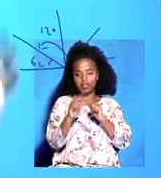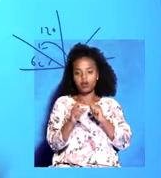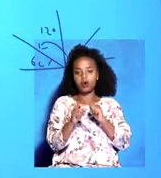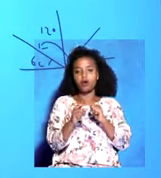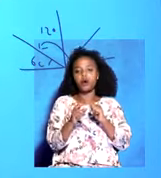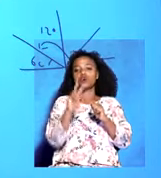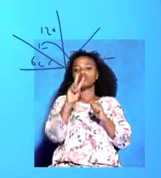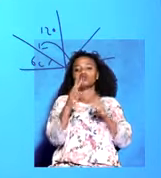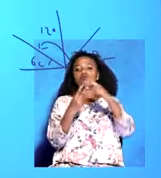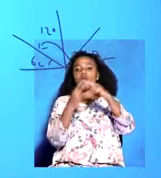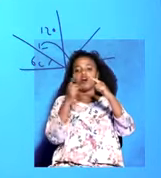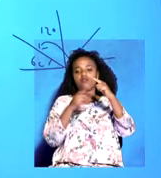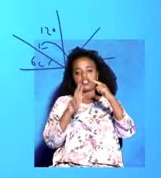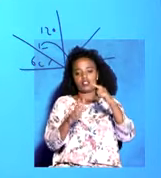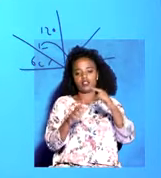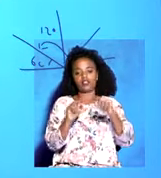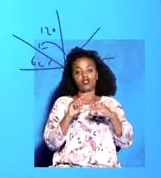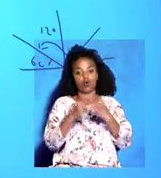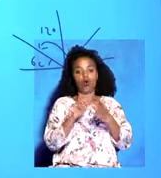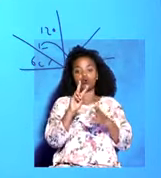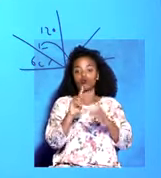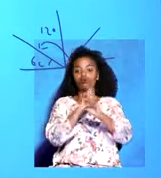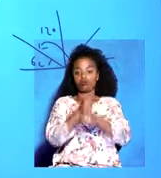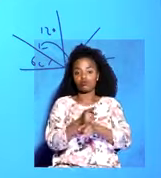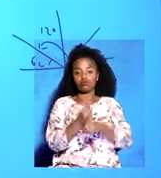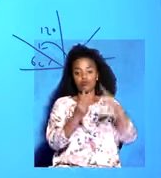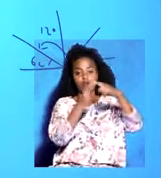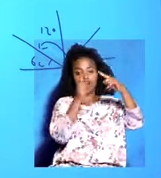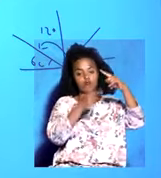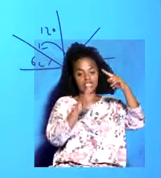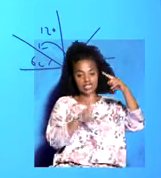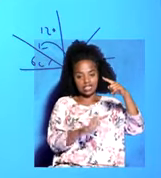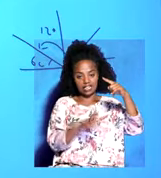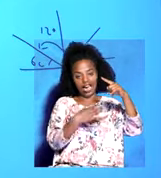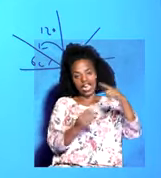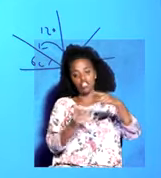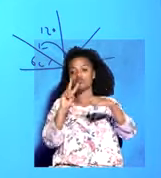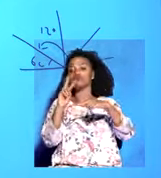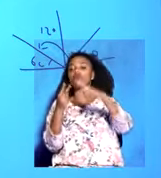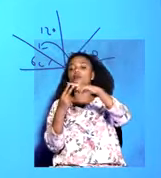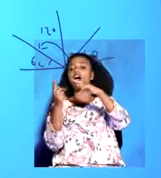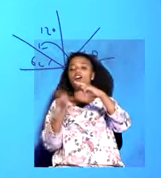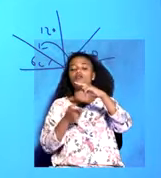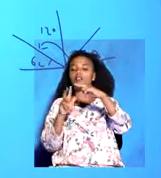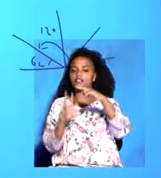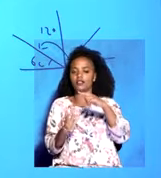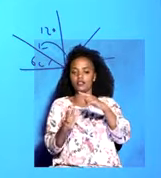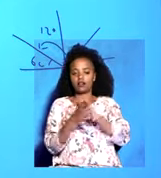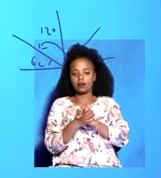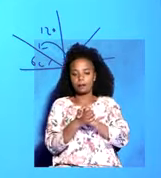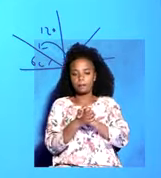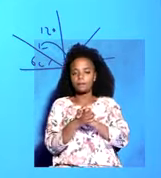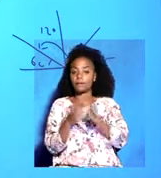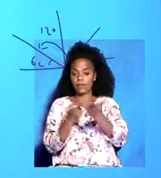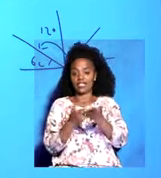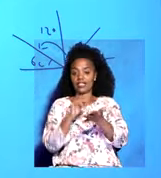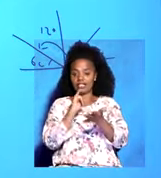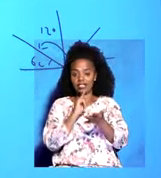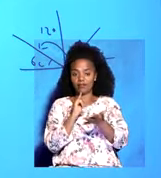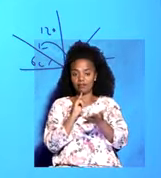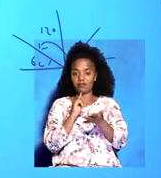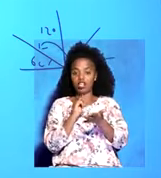two particular solutions, pi over 3 and 2 pi over 3 for 6x1, not for x1 now in this case, because